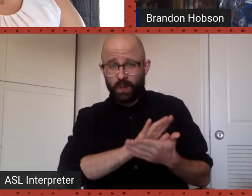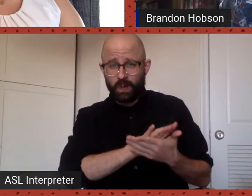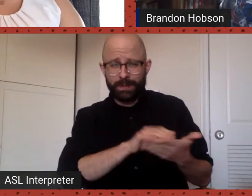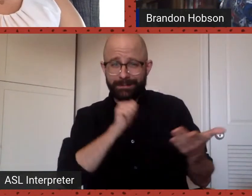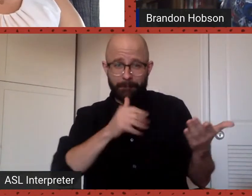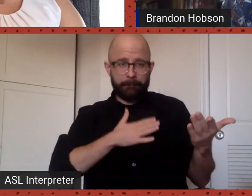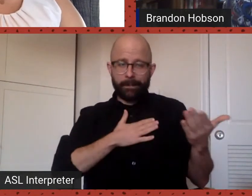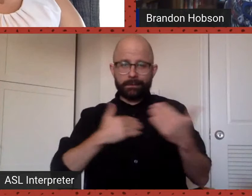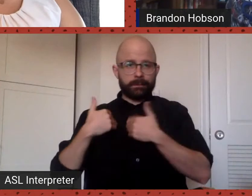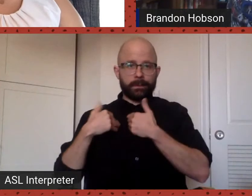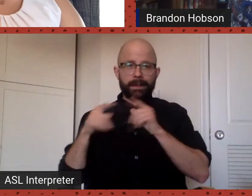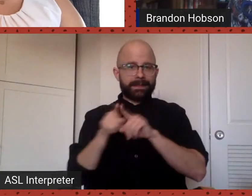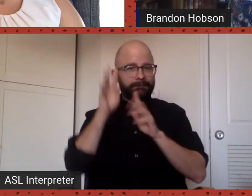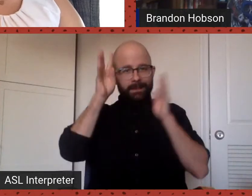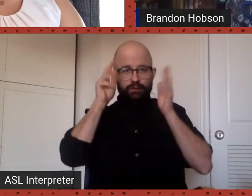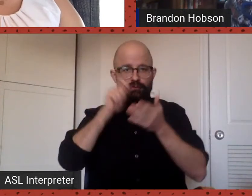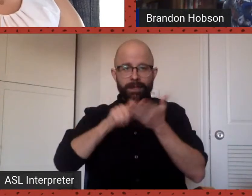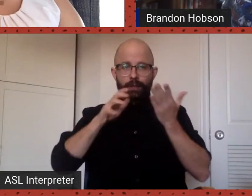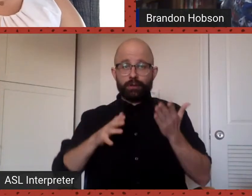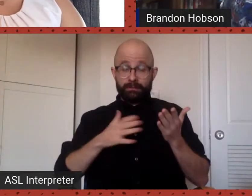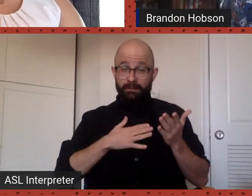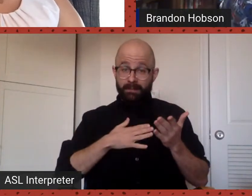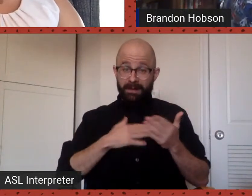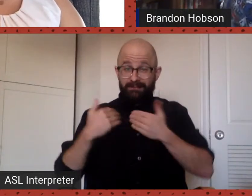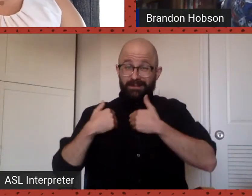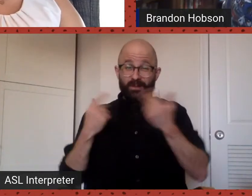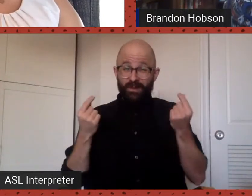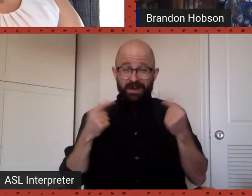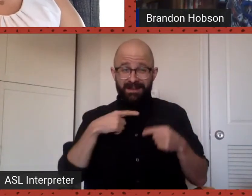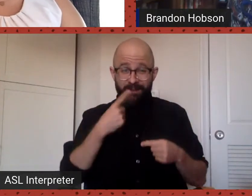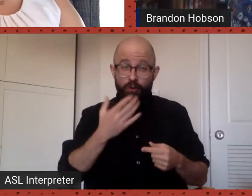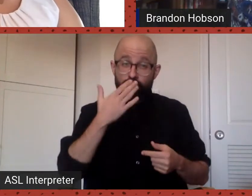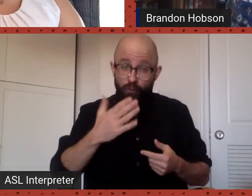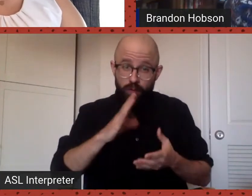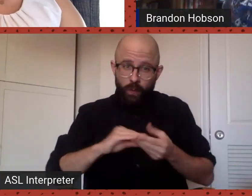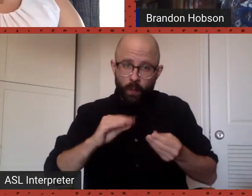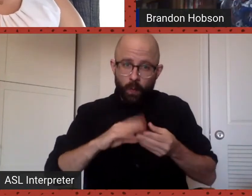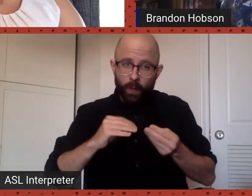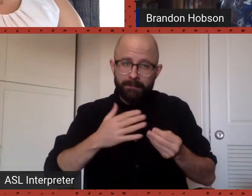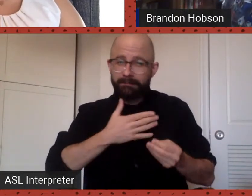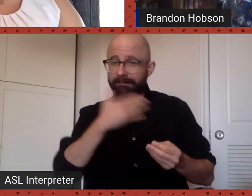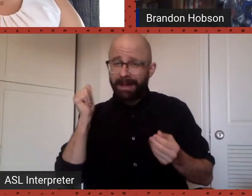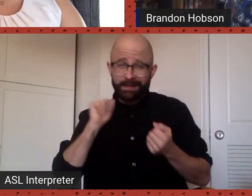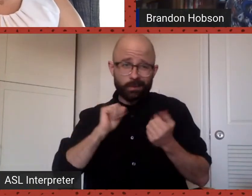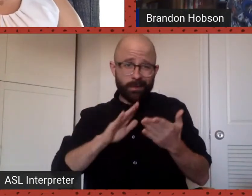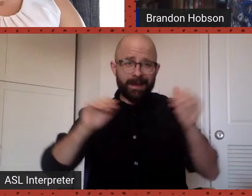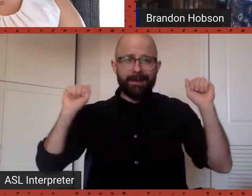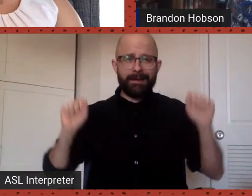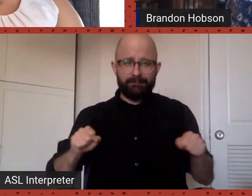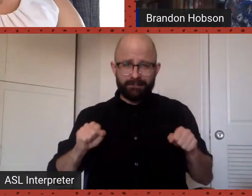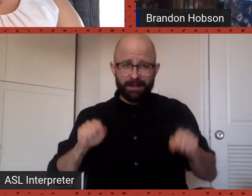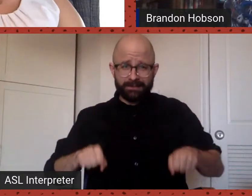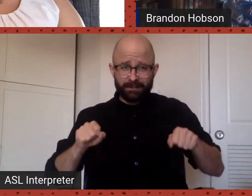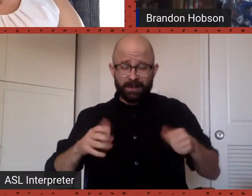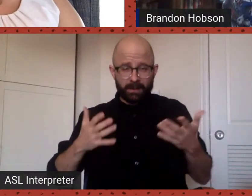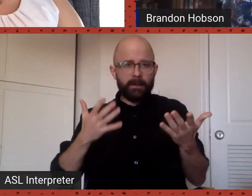as a fiction writer. My job is to tell a good story, and to tell a story in the best way possible, right?